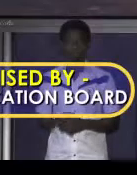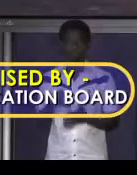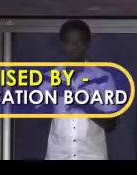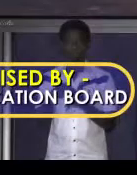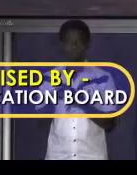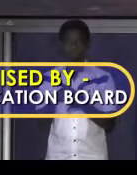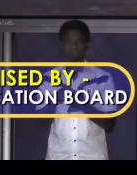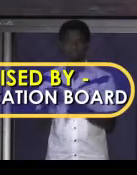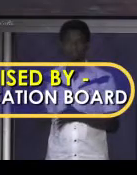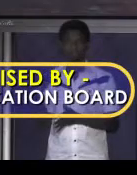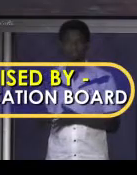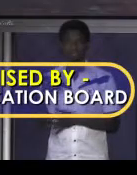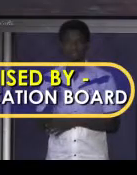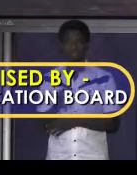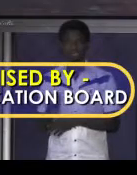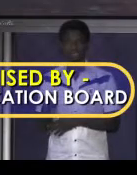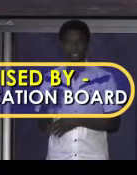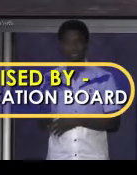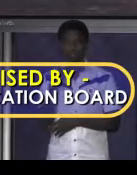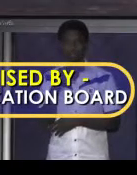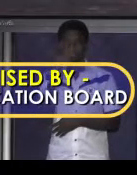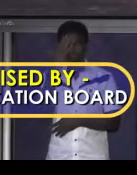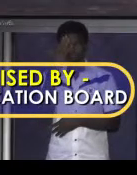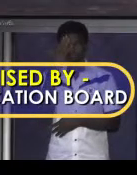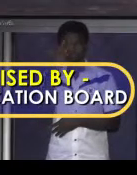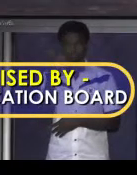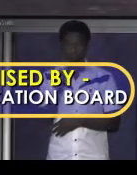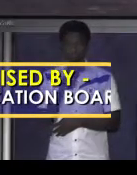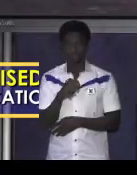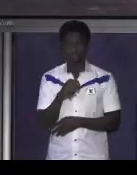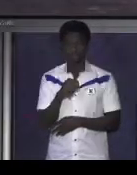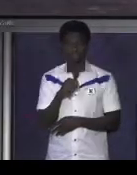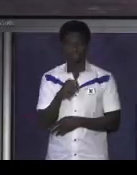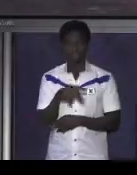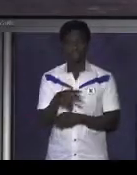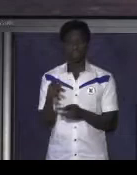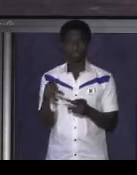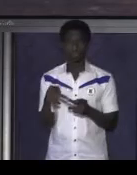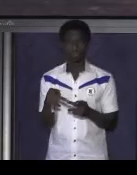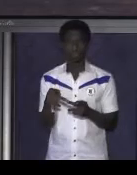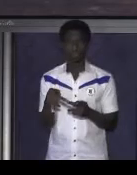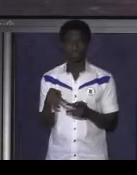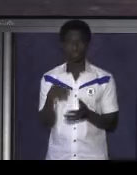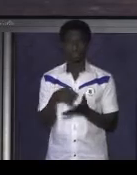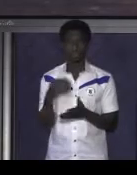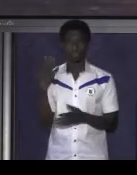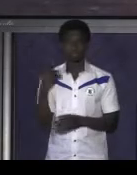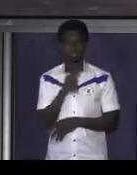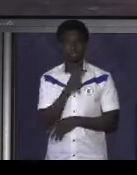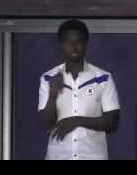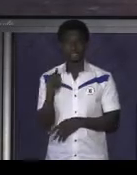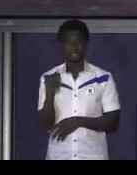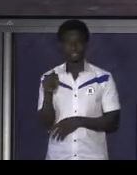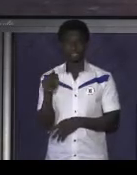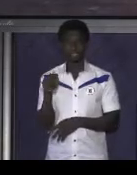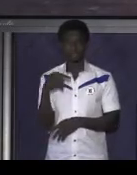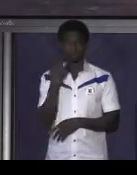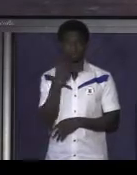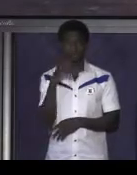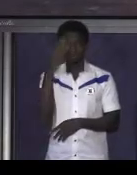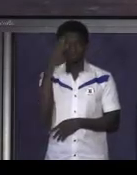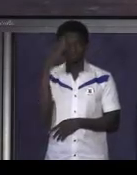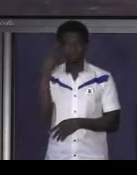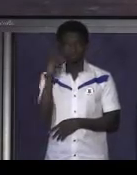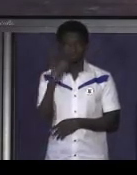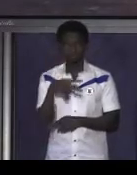It was Dash who knew the palace, who knew the place, sorry. It was Dash who knew